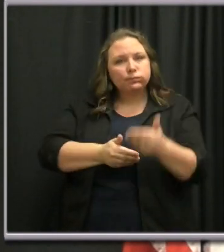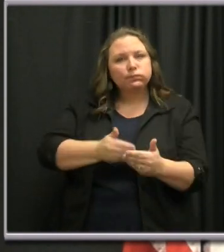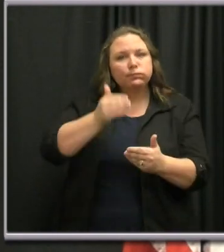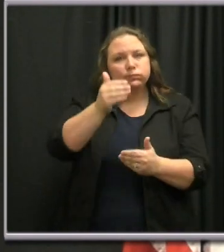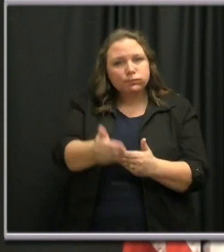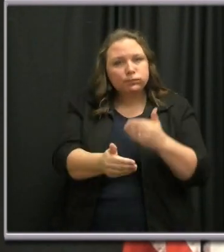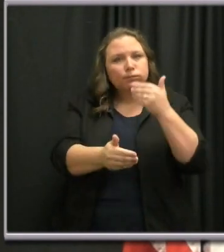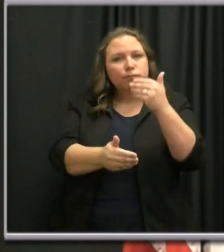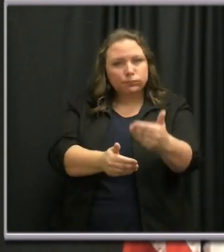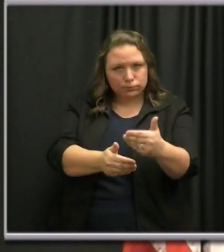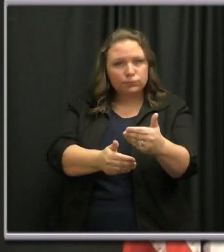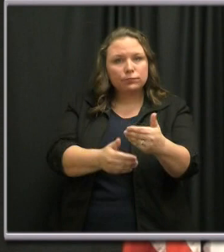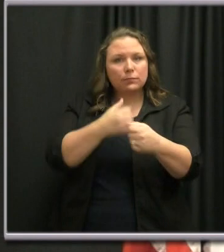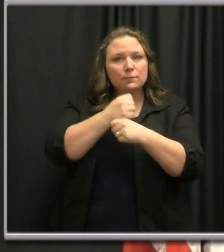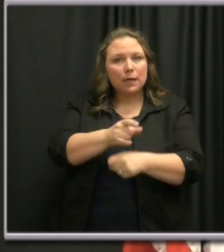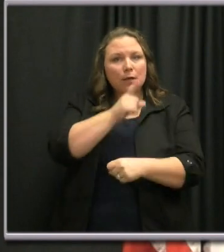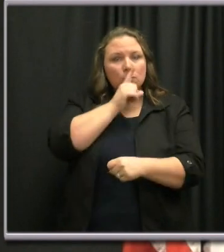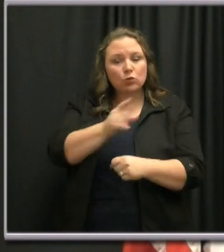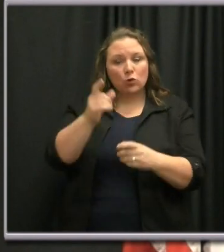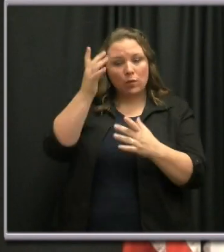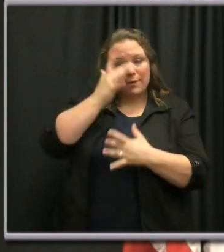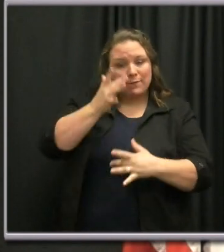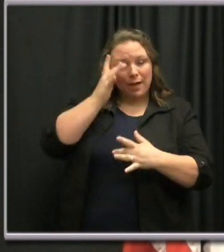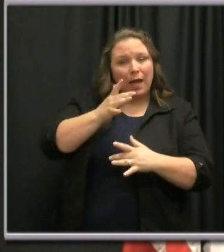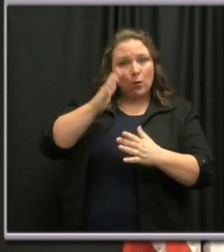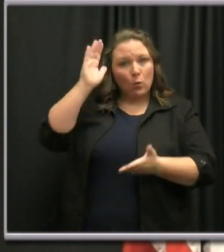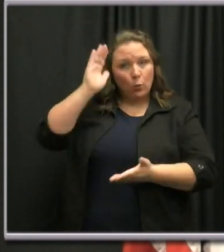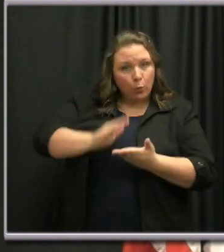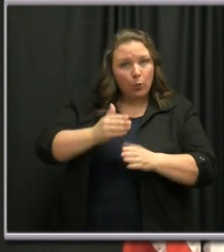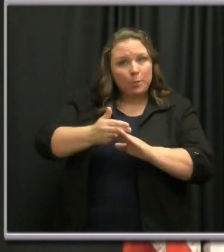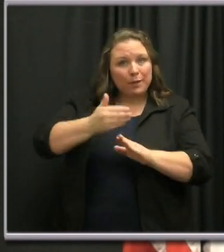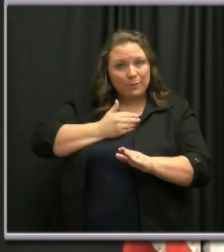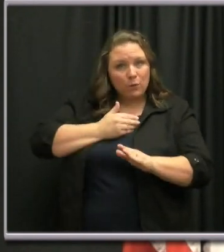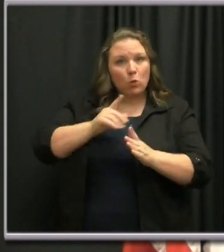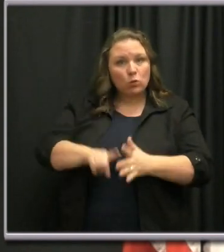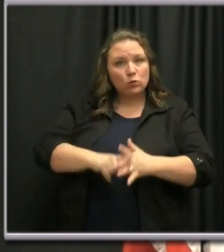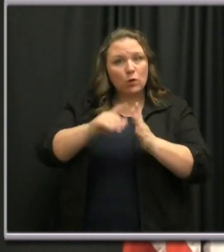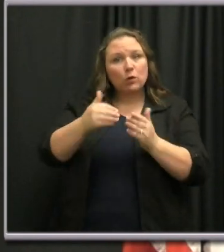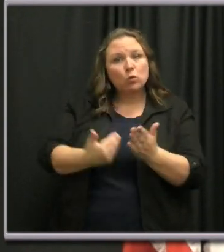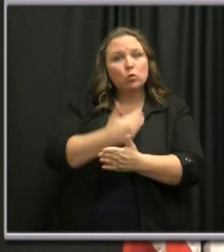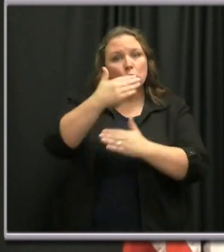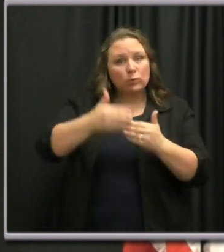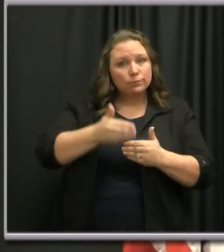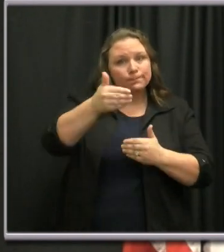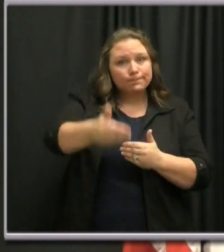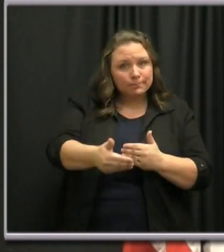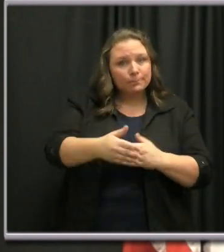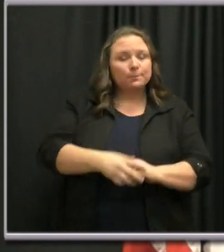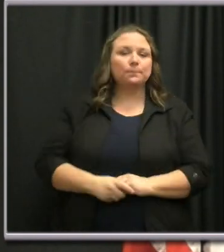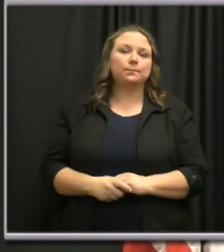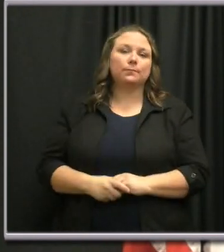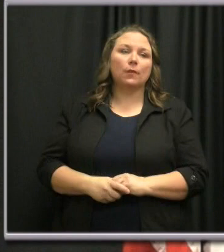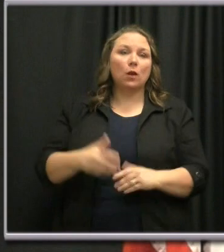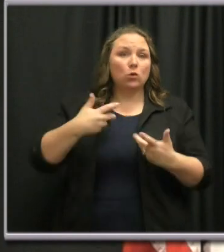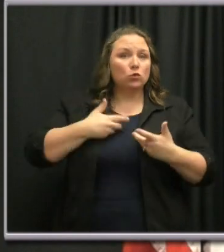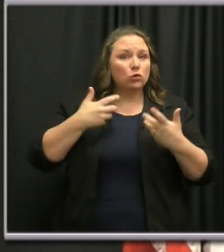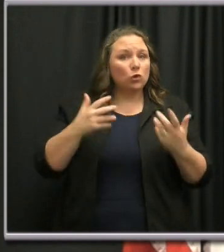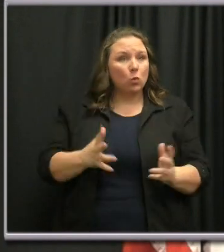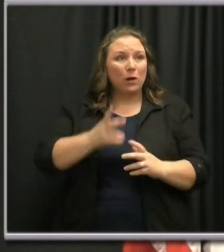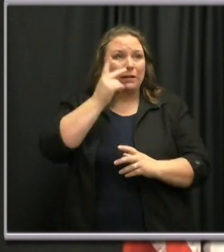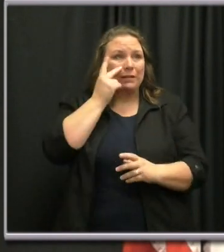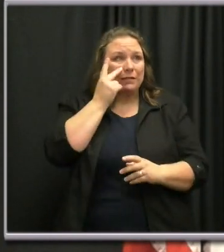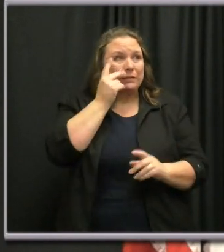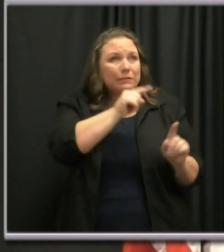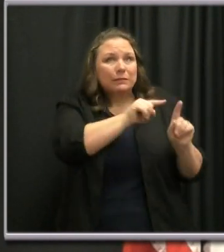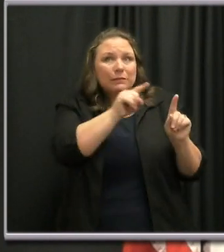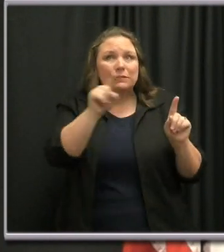take steps to open and make sure the virus remains in check before moving on to the next step. We'll try to avoid the experiences that others have experienced